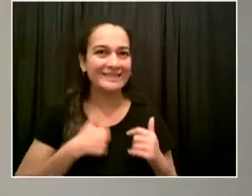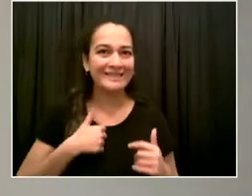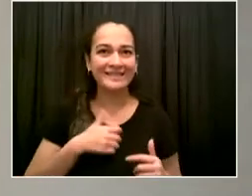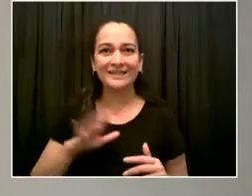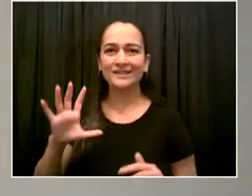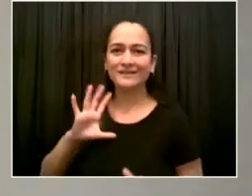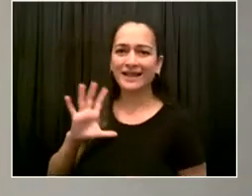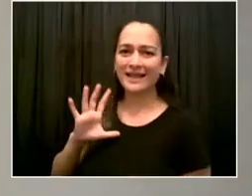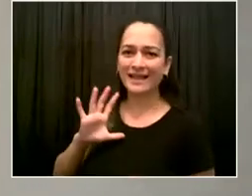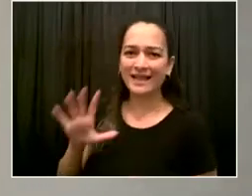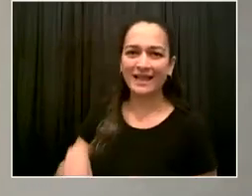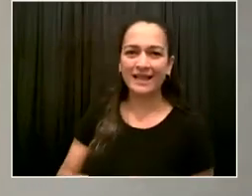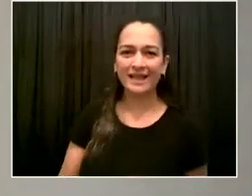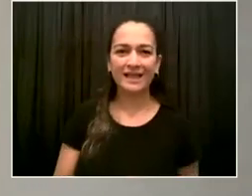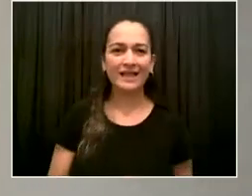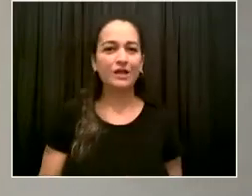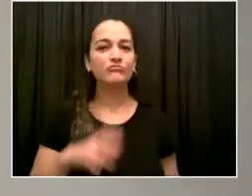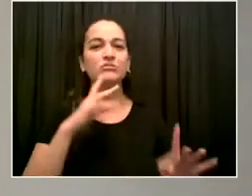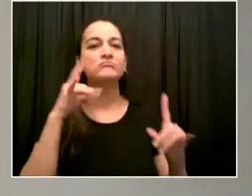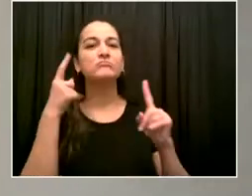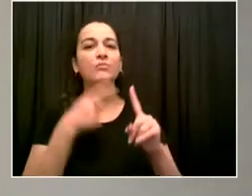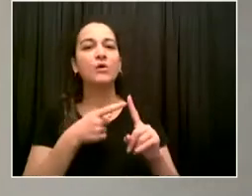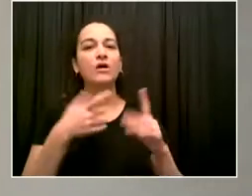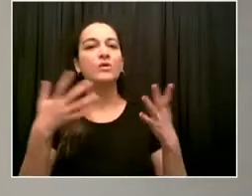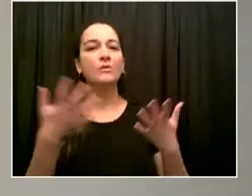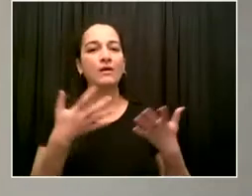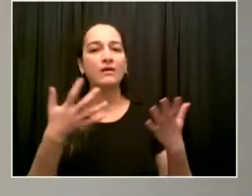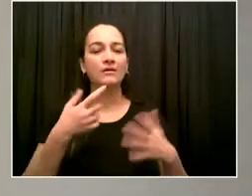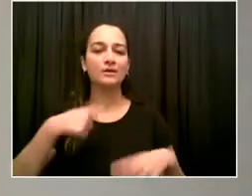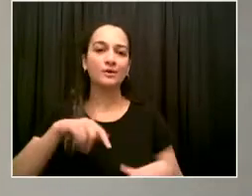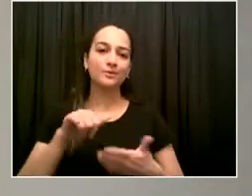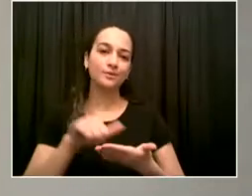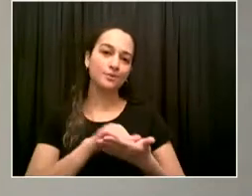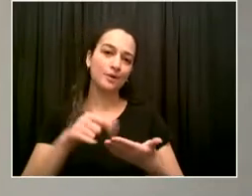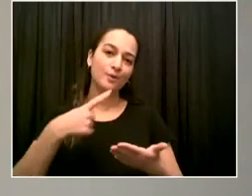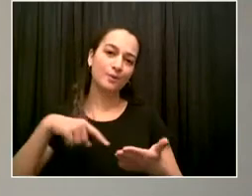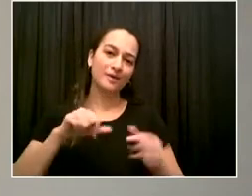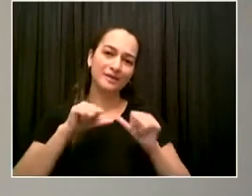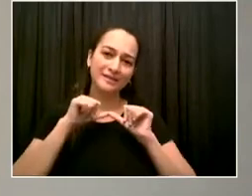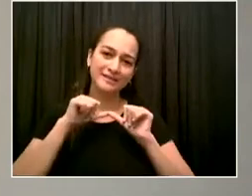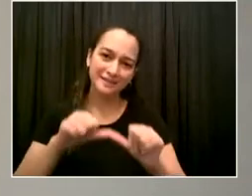and that the industry is thriving. As you say, your statistics,